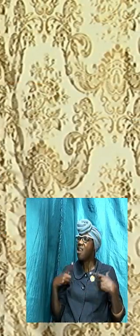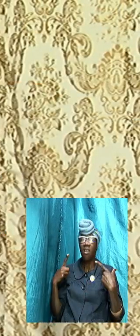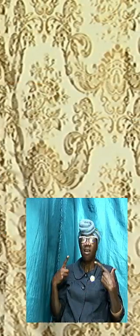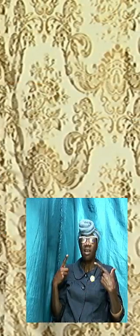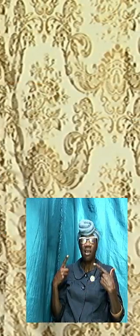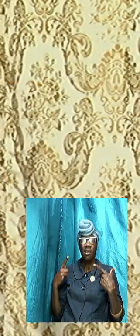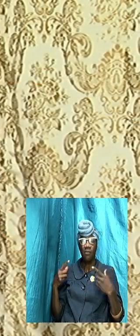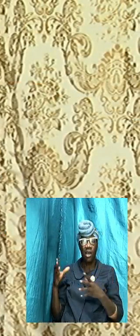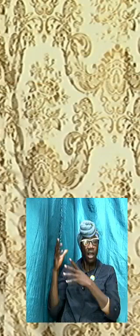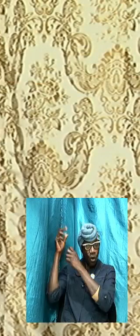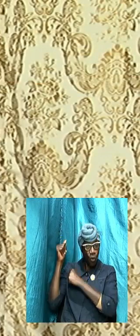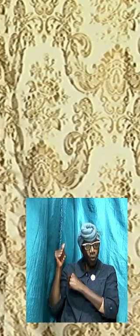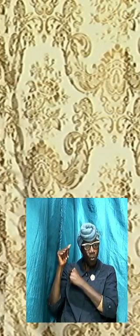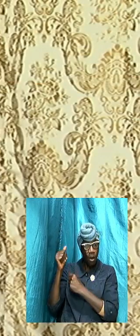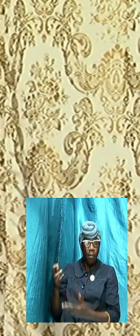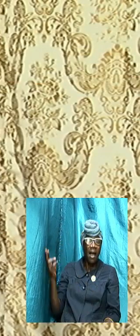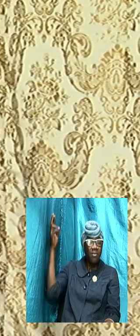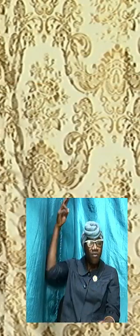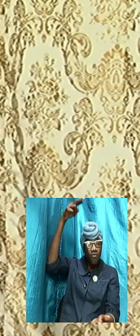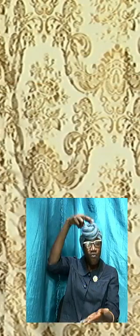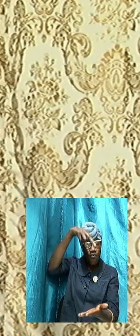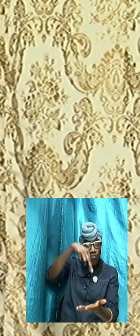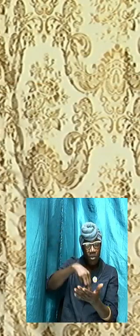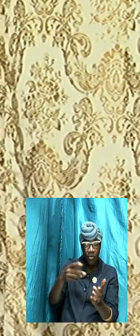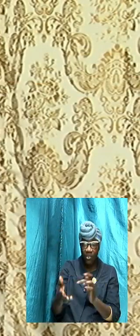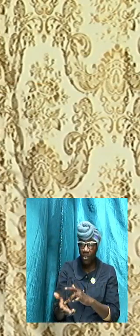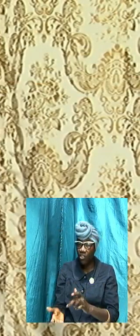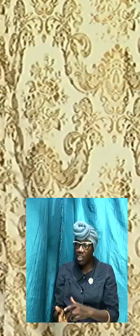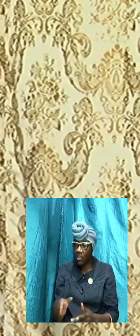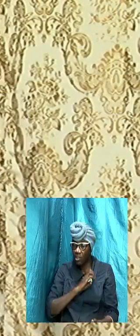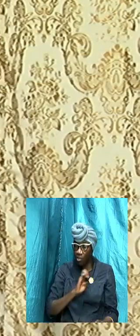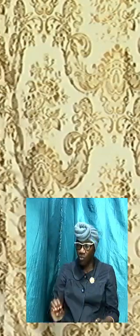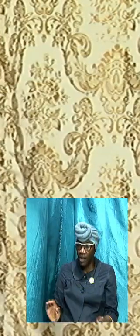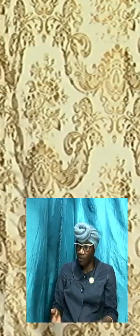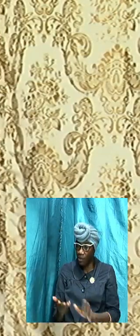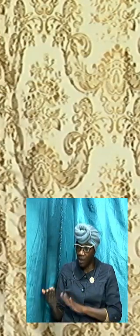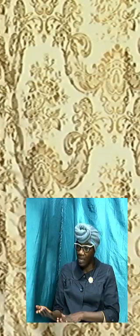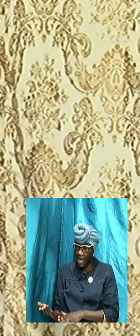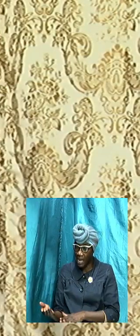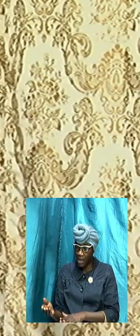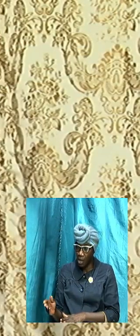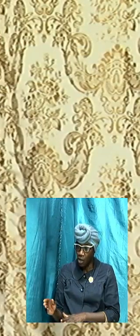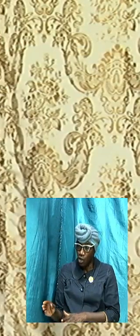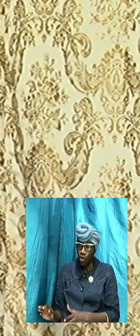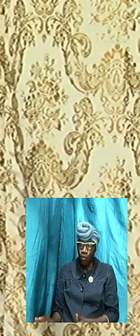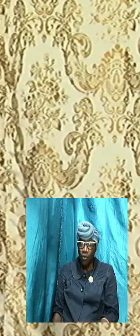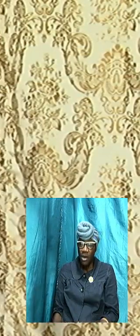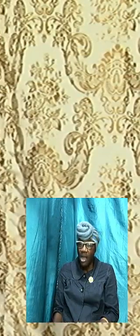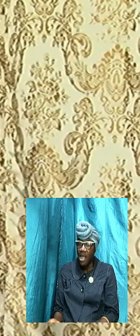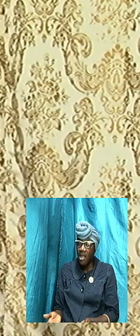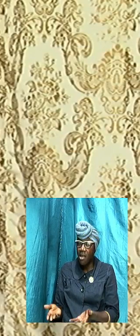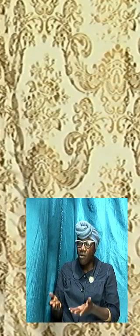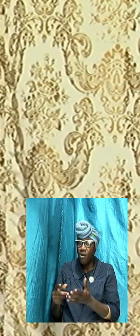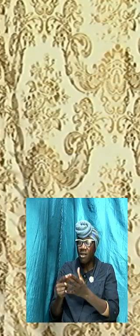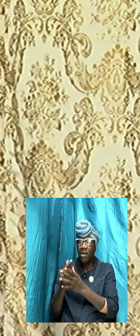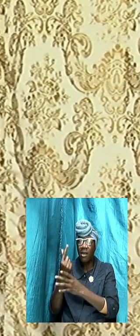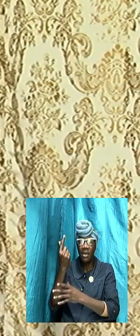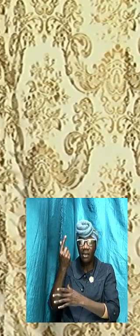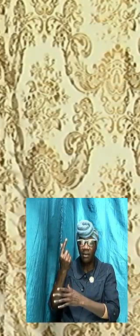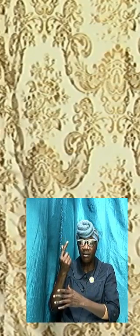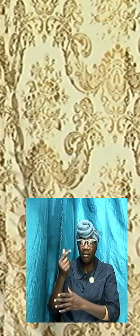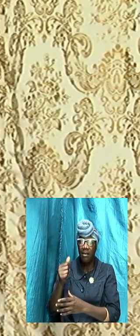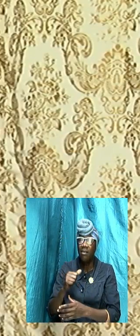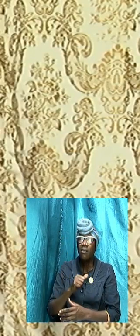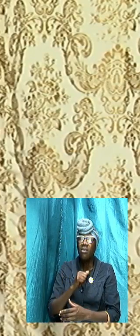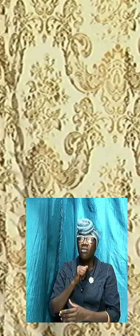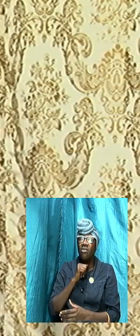the resurrection of Jesus Christ from the dead to an inheritance incorruptible, undefiled, and